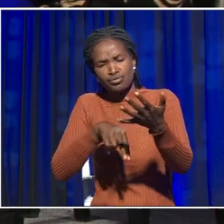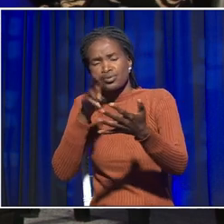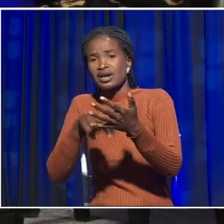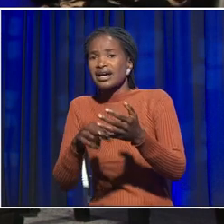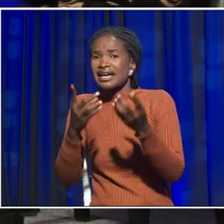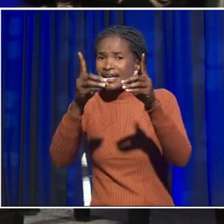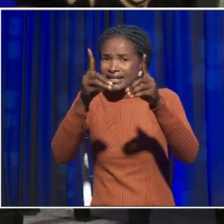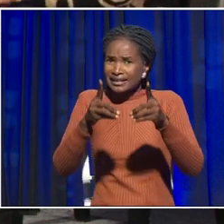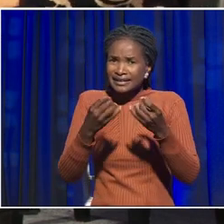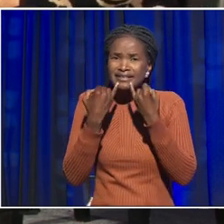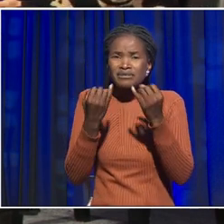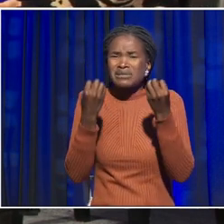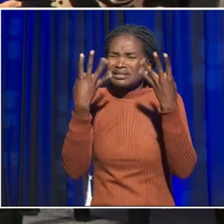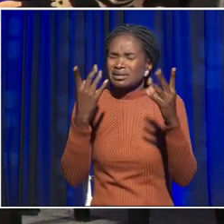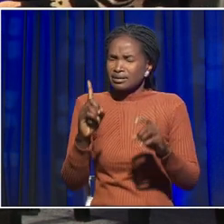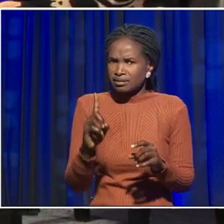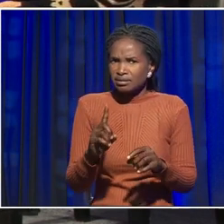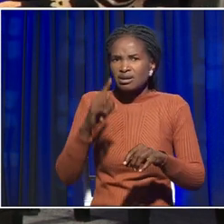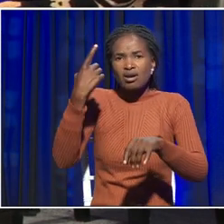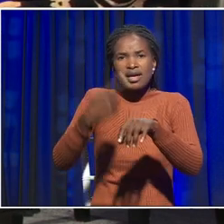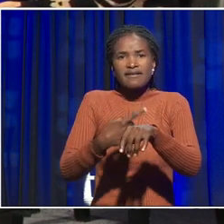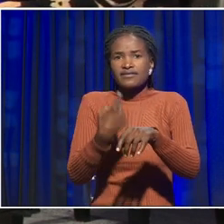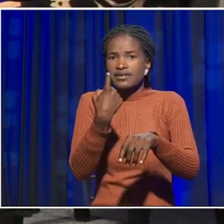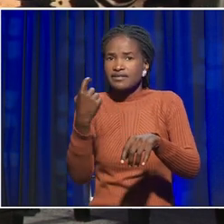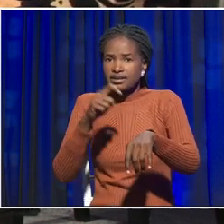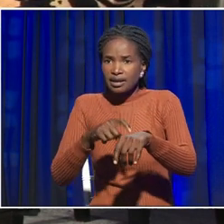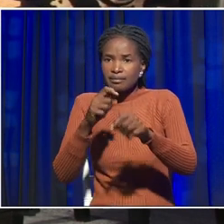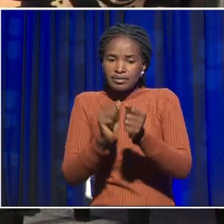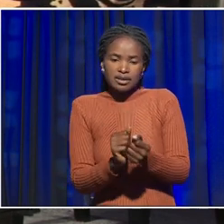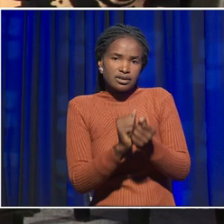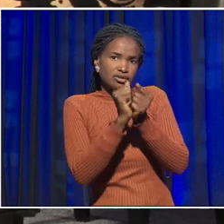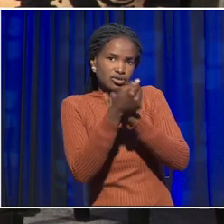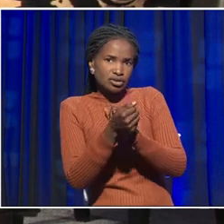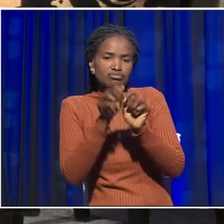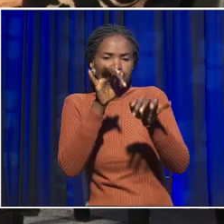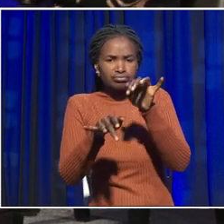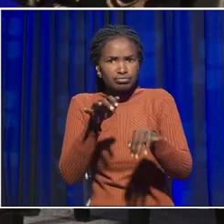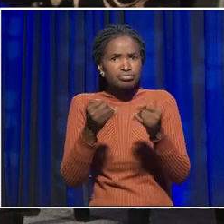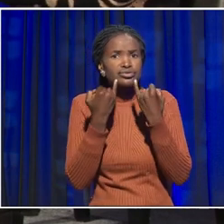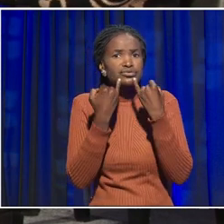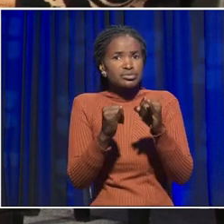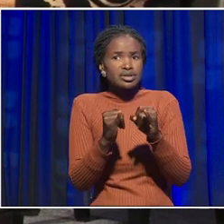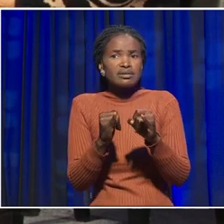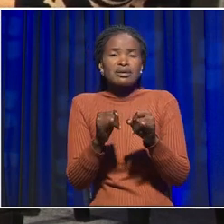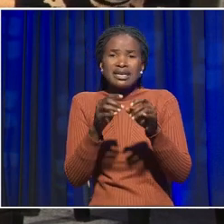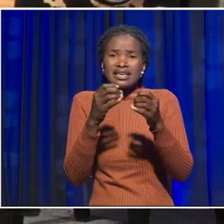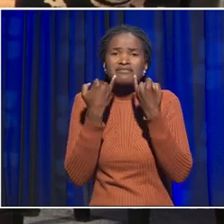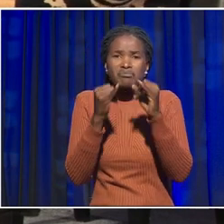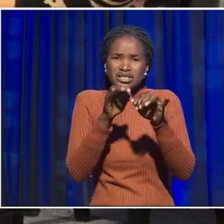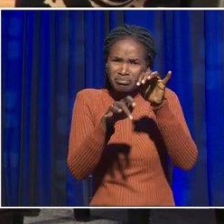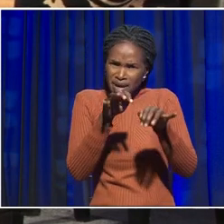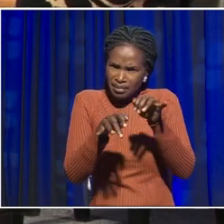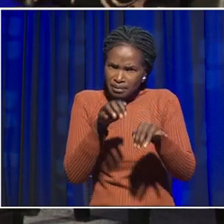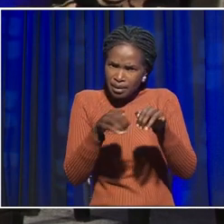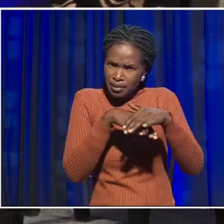data, what it is this big data? It's just every time that there is a transaction and is captured through in the format of data, then that